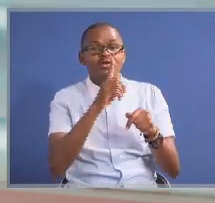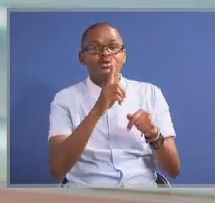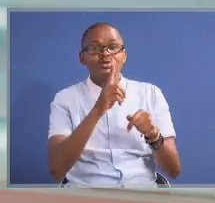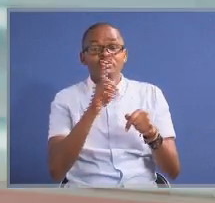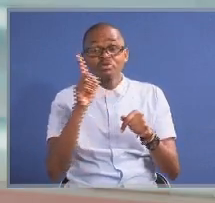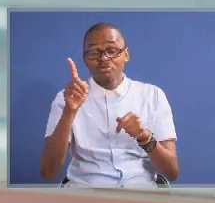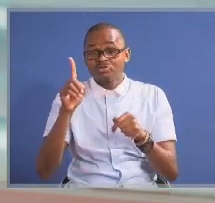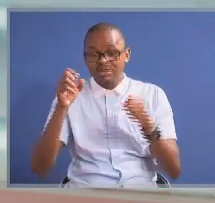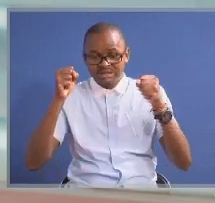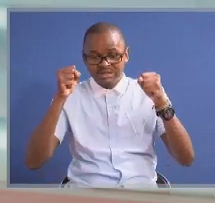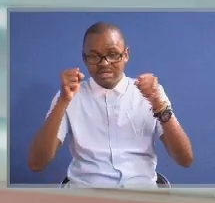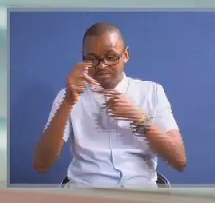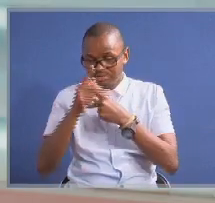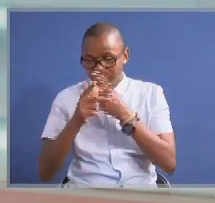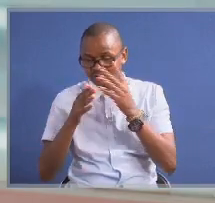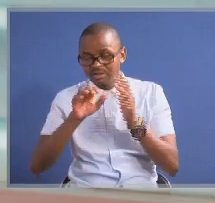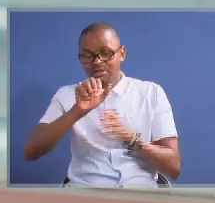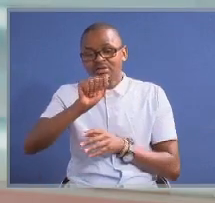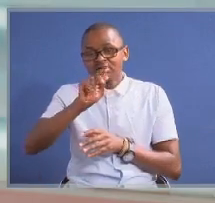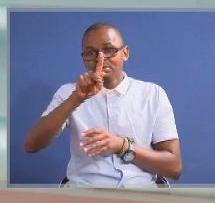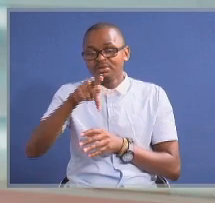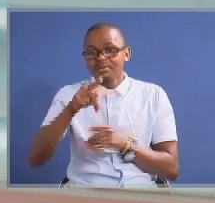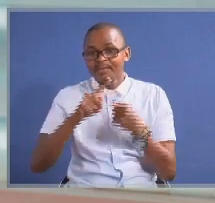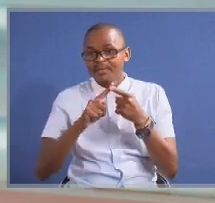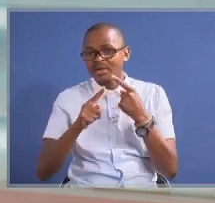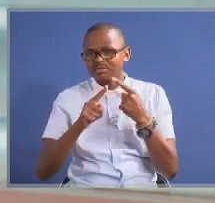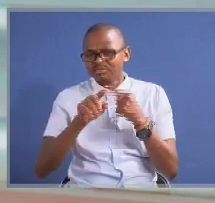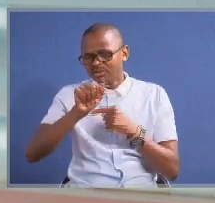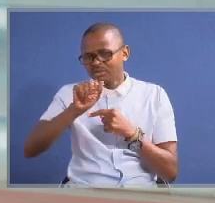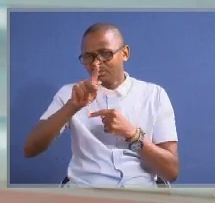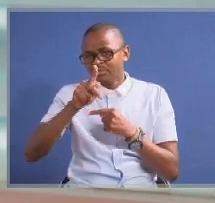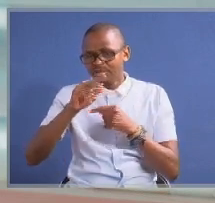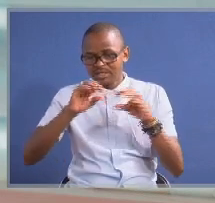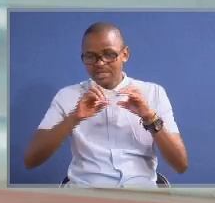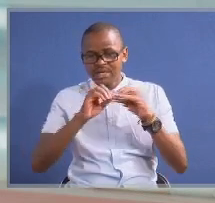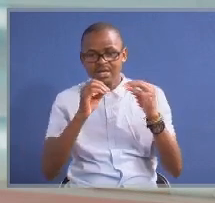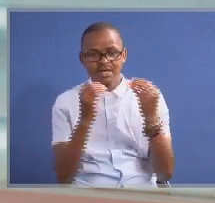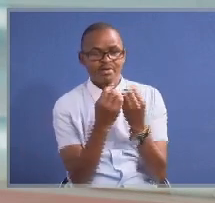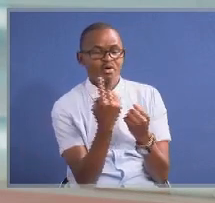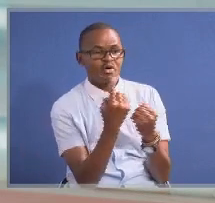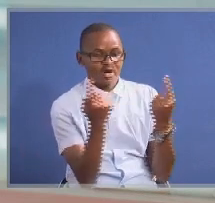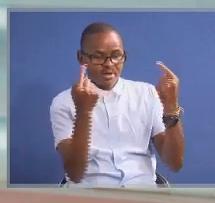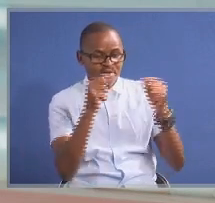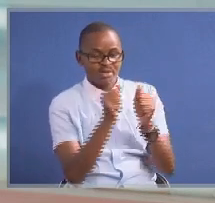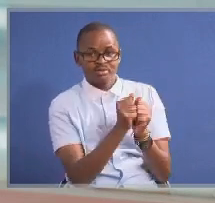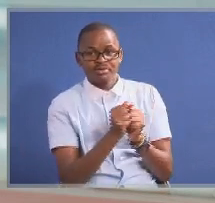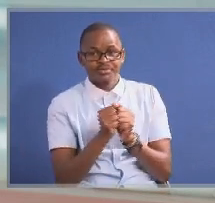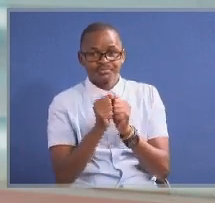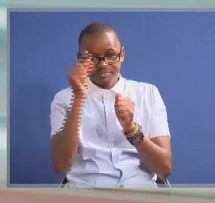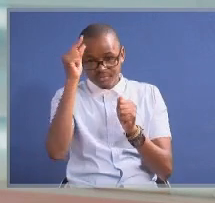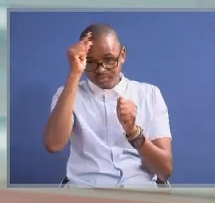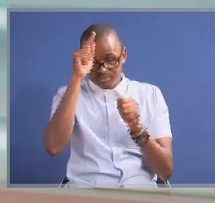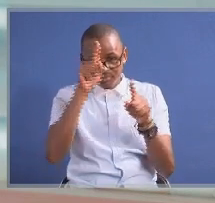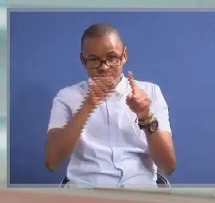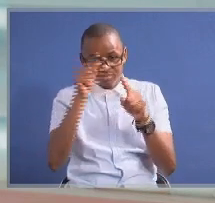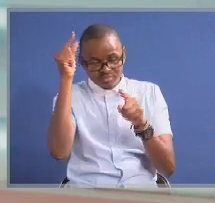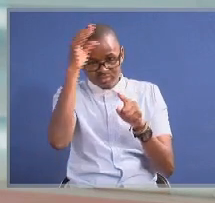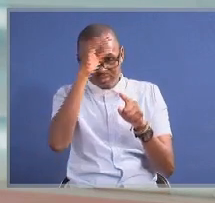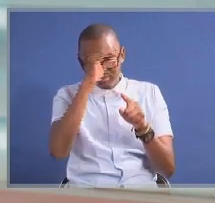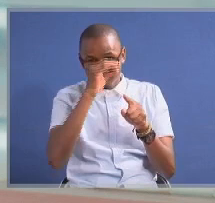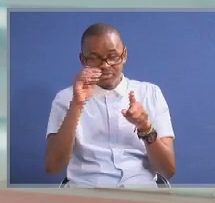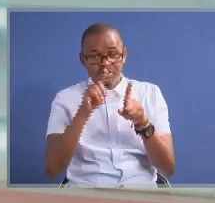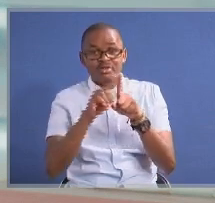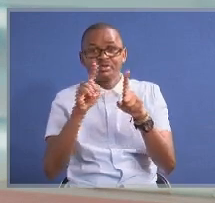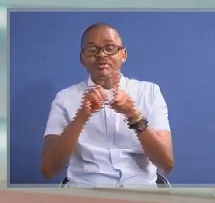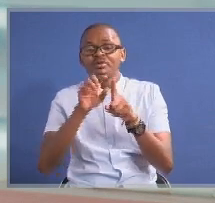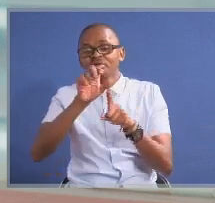EU being one of the strongest partners of ACP. However, ACP is an organization which only brings together, you know, governments of Africa, Caribbean,